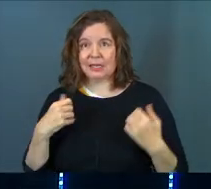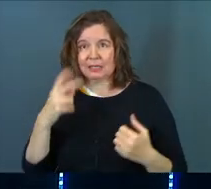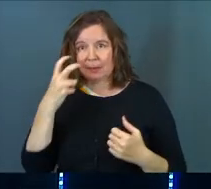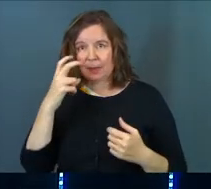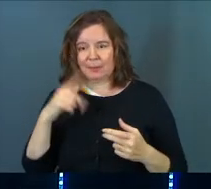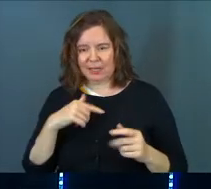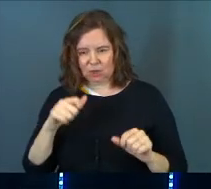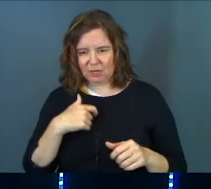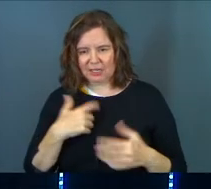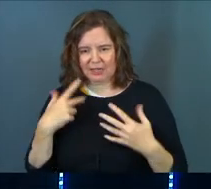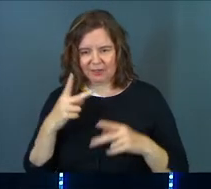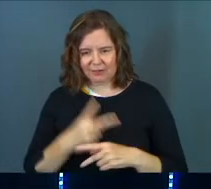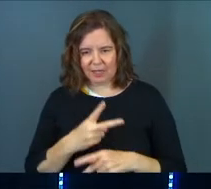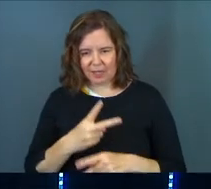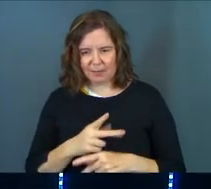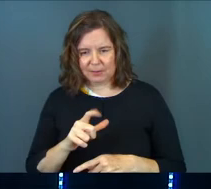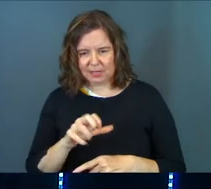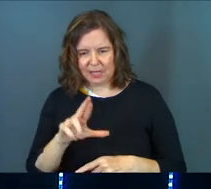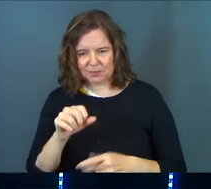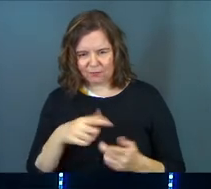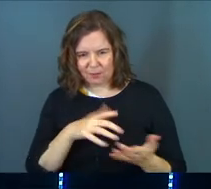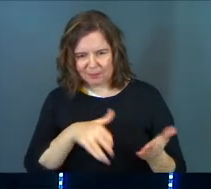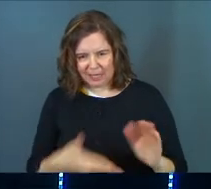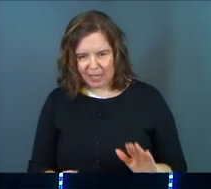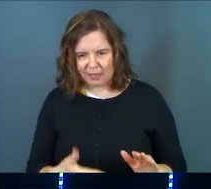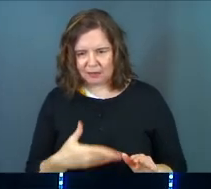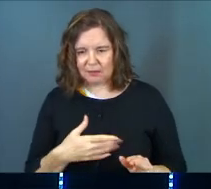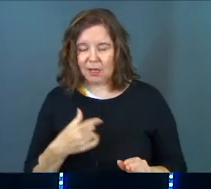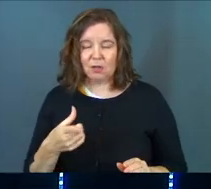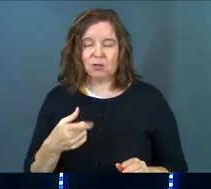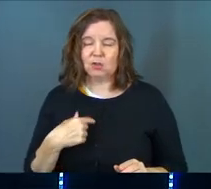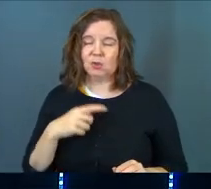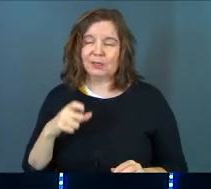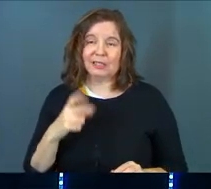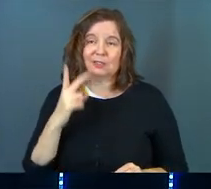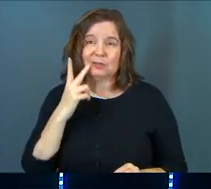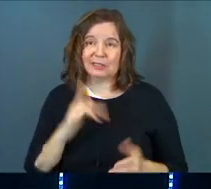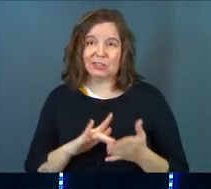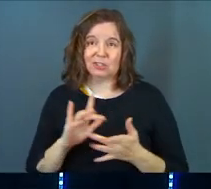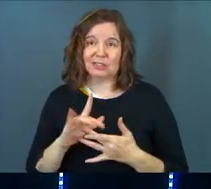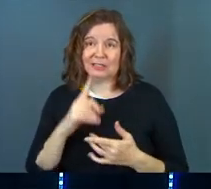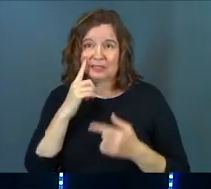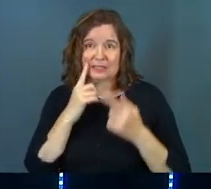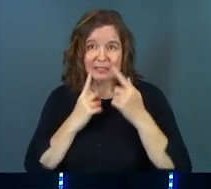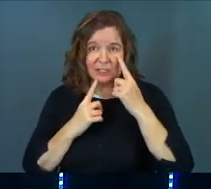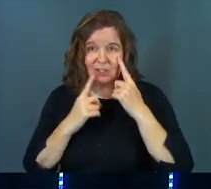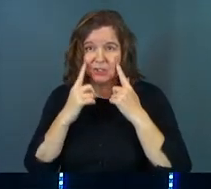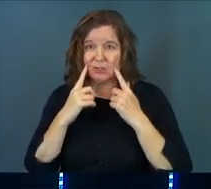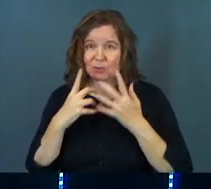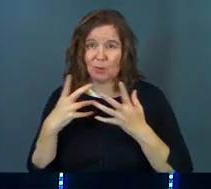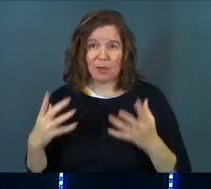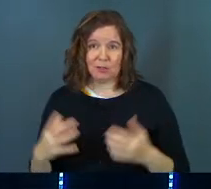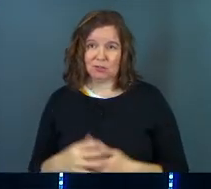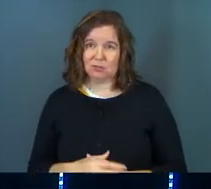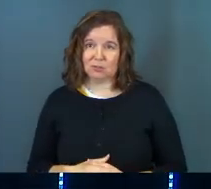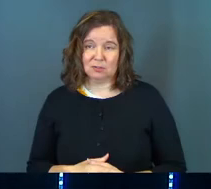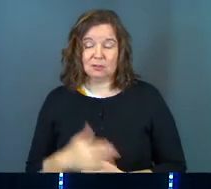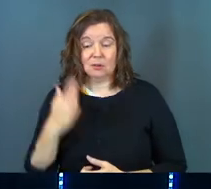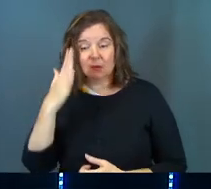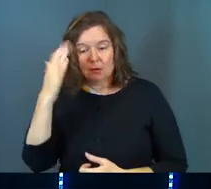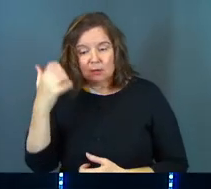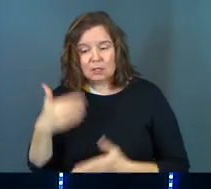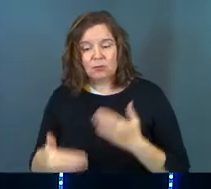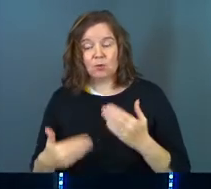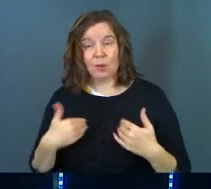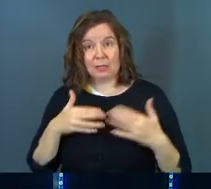healed a blind man. Couldn't he have kept Lazarus from dying? And you need to see Jesus' tears there so much. Because